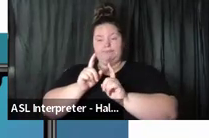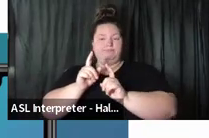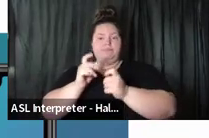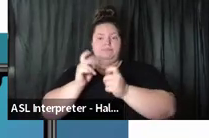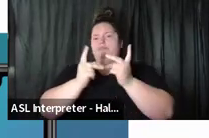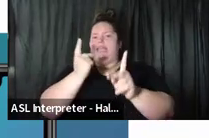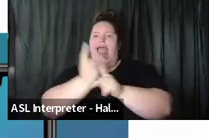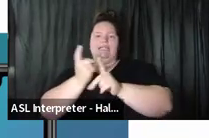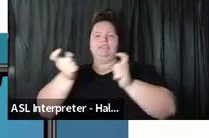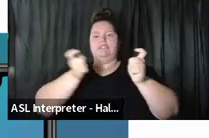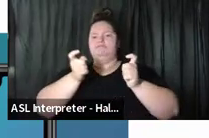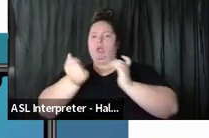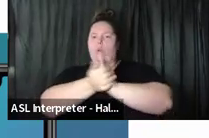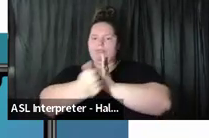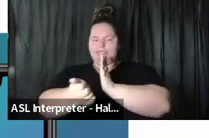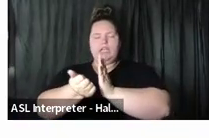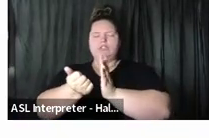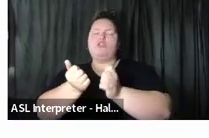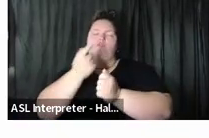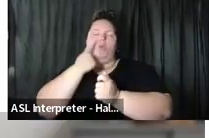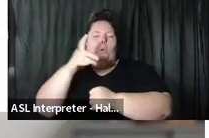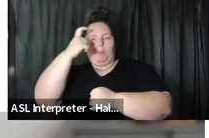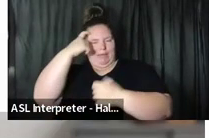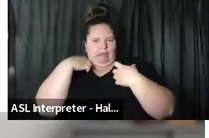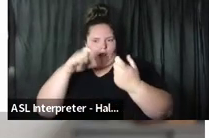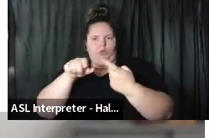your mental health toolkit while you're on the go.